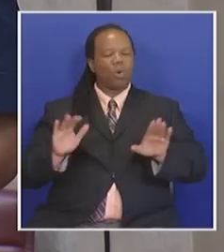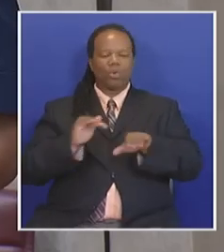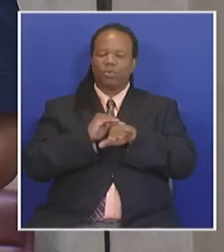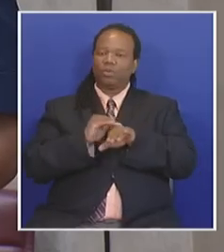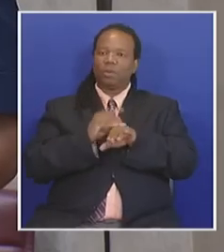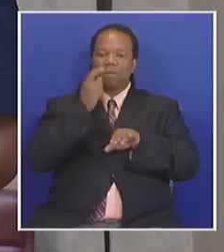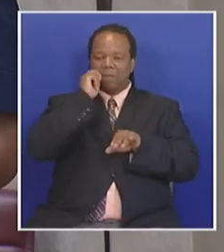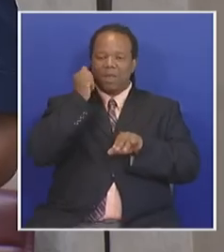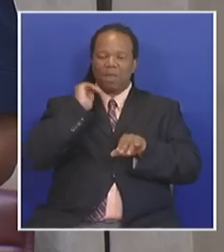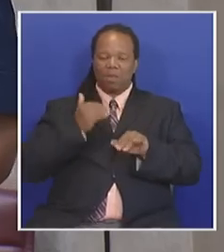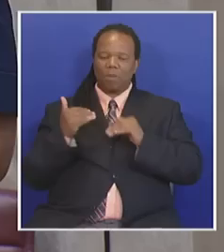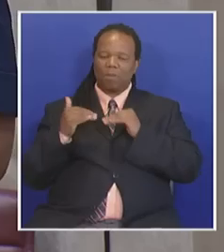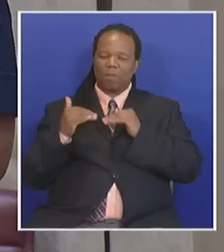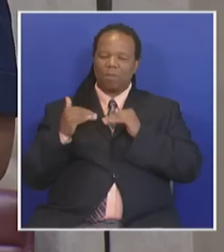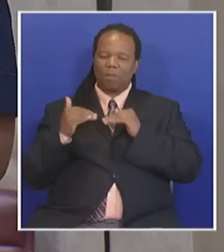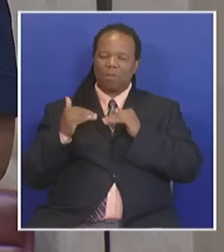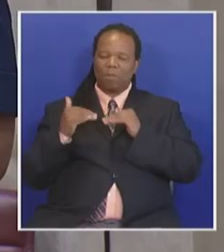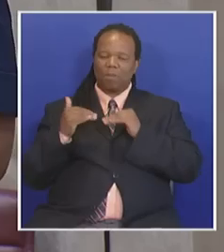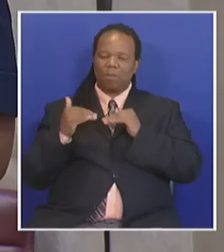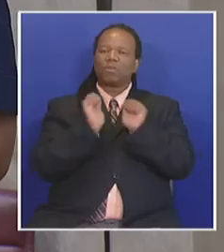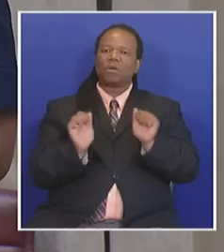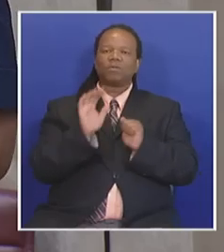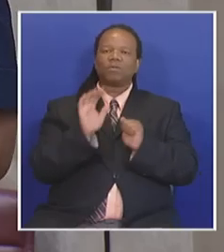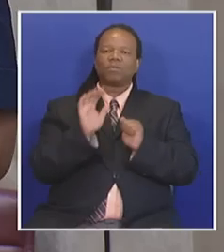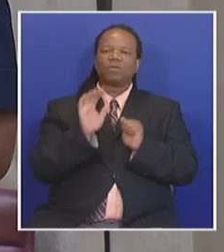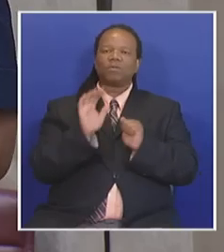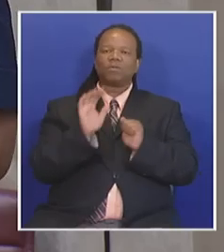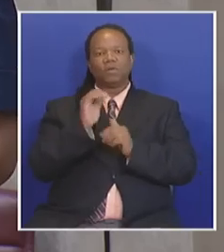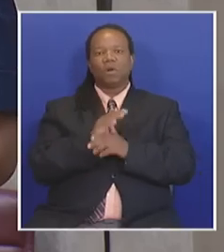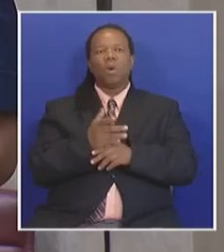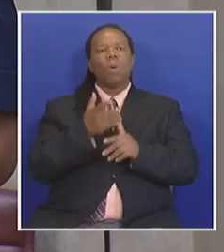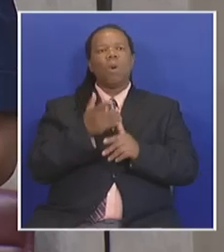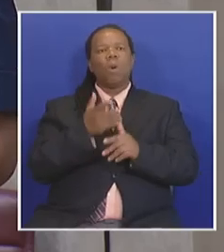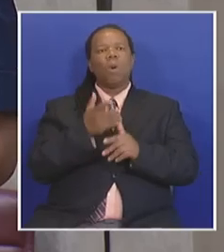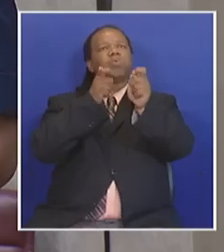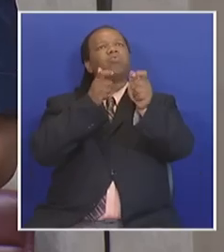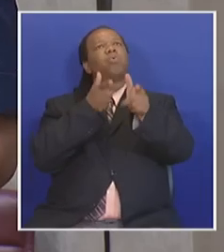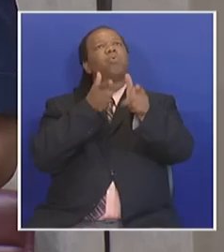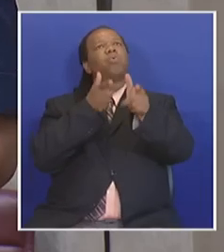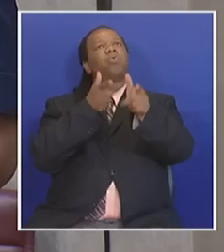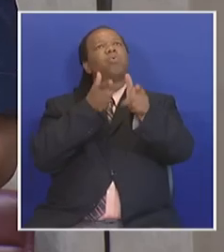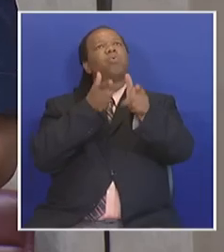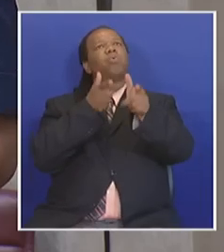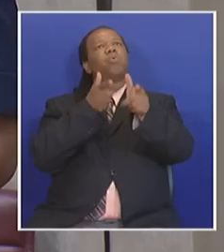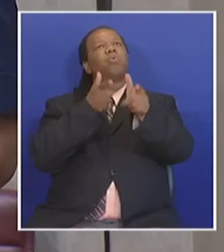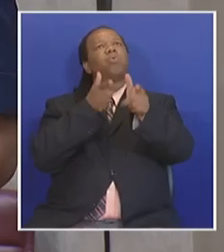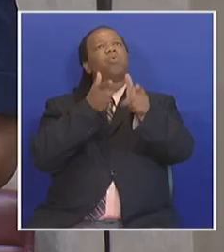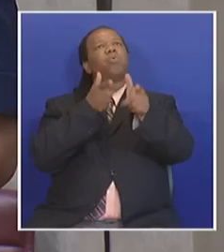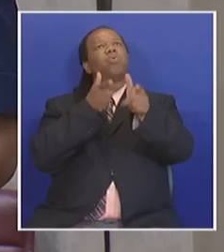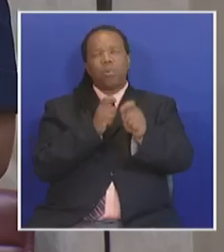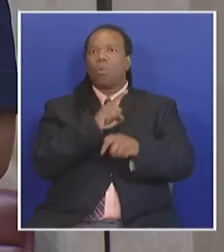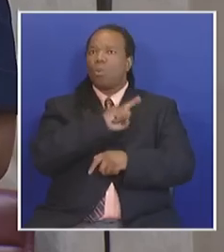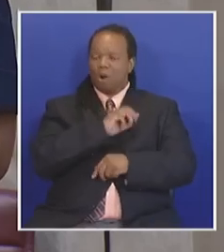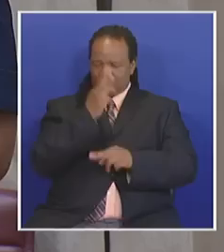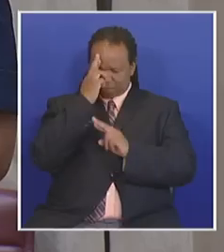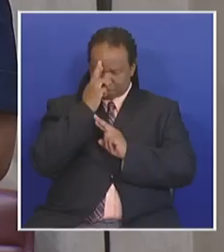non-sexist, democratic South Africa. The gun salute was a symbol to pay tribute to courageous efforts of